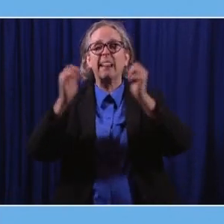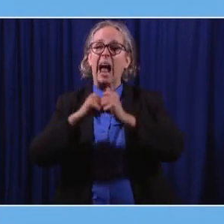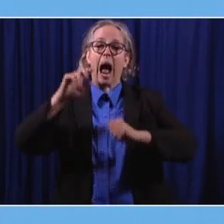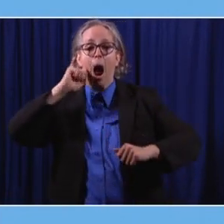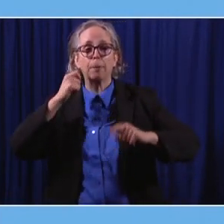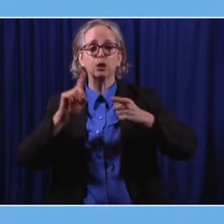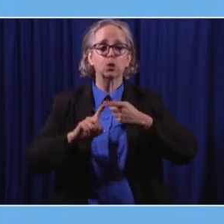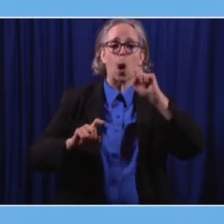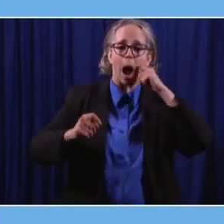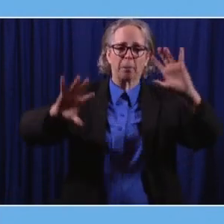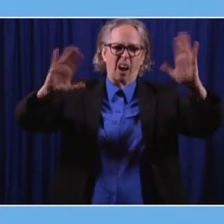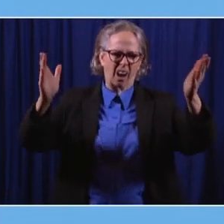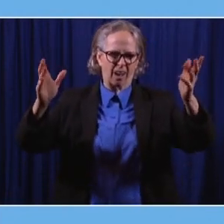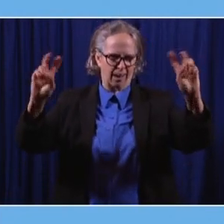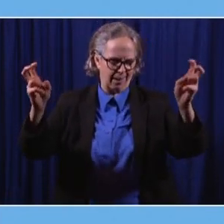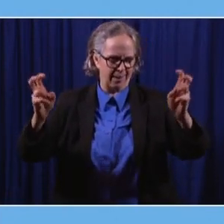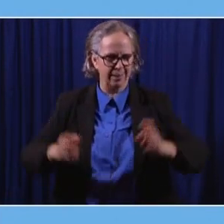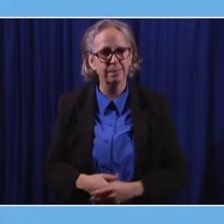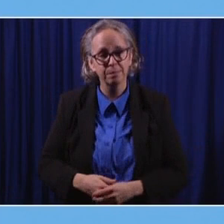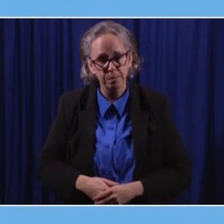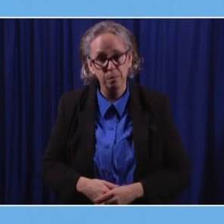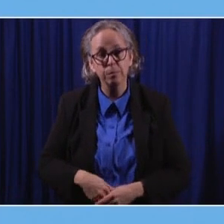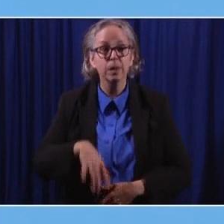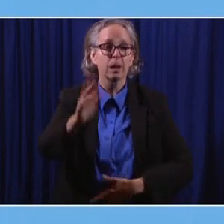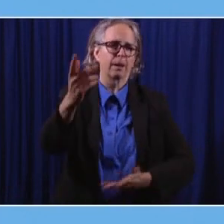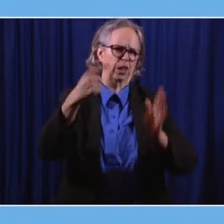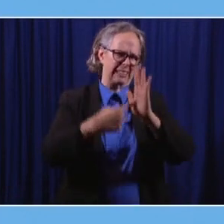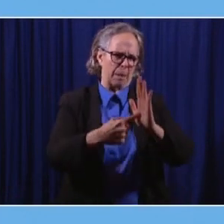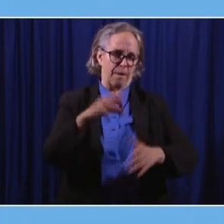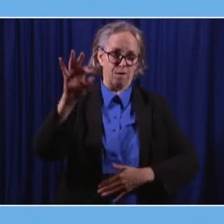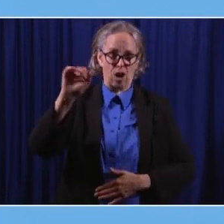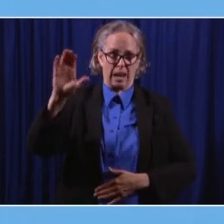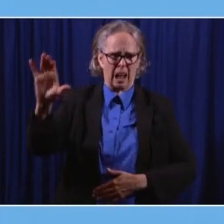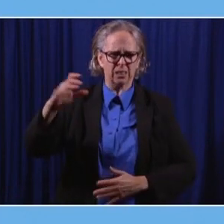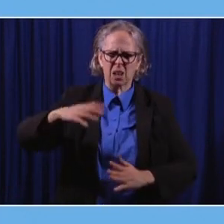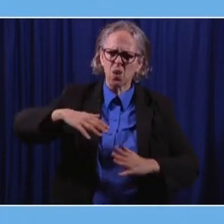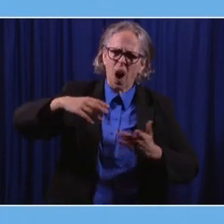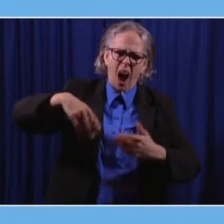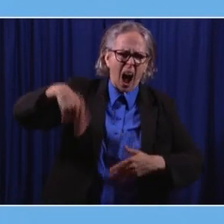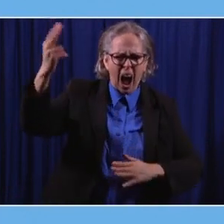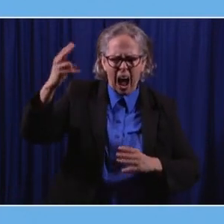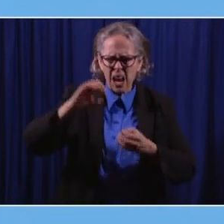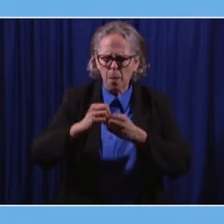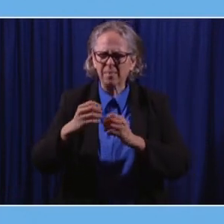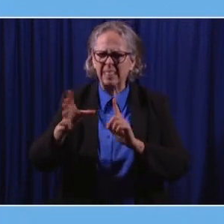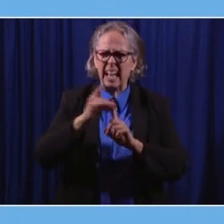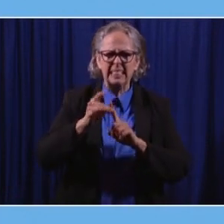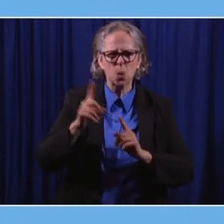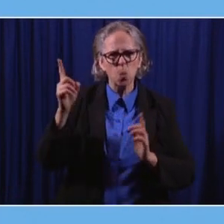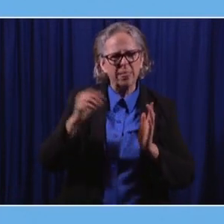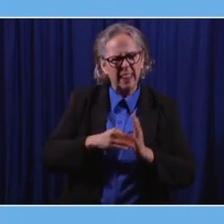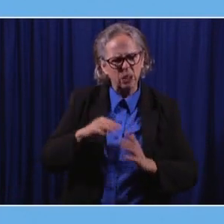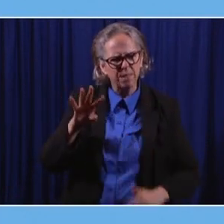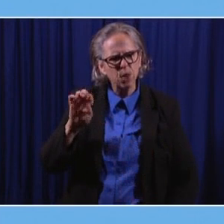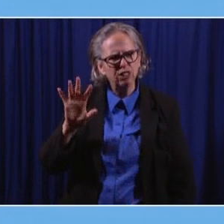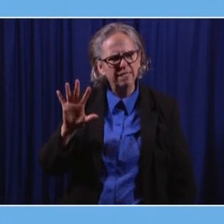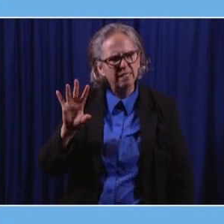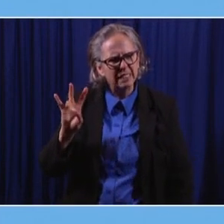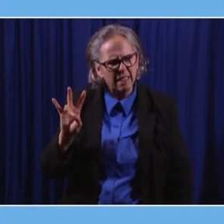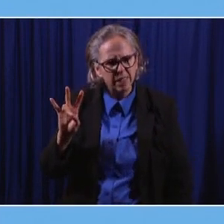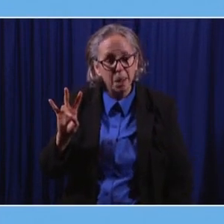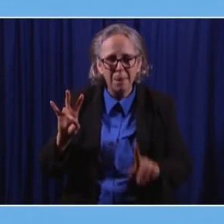example, Franklin County has the highest number of cases during this period with 1,457 cases, but is only 17th on this